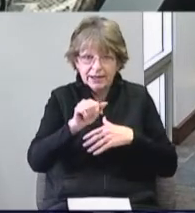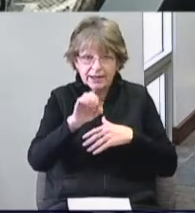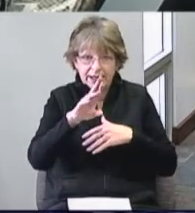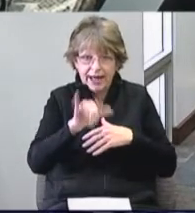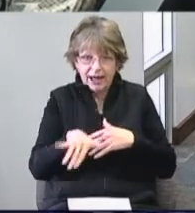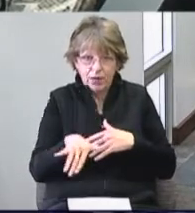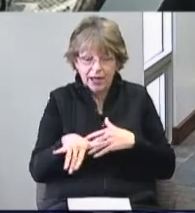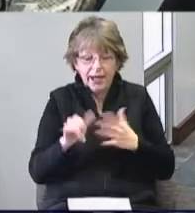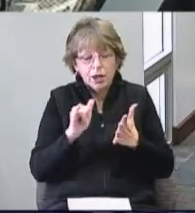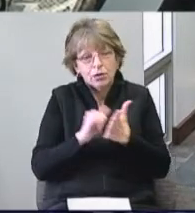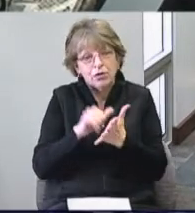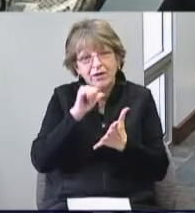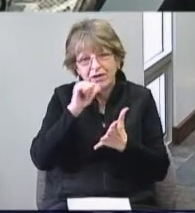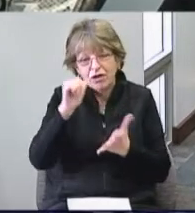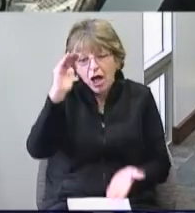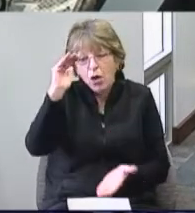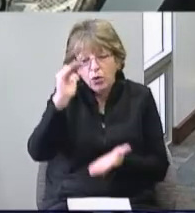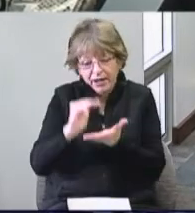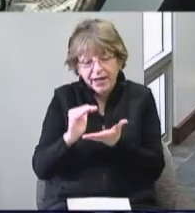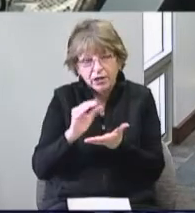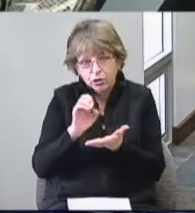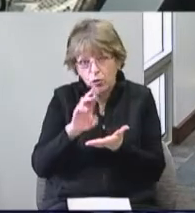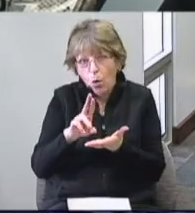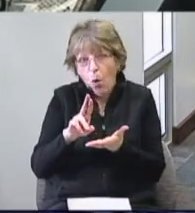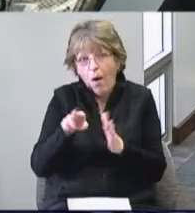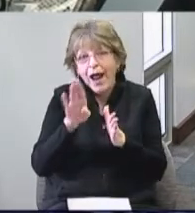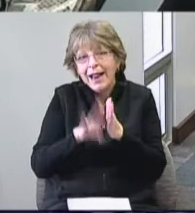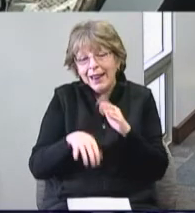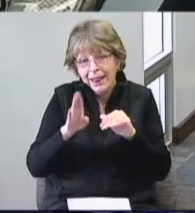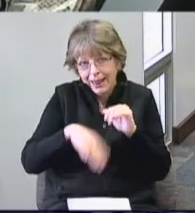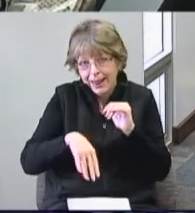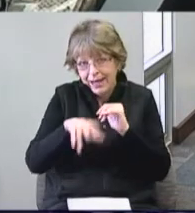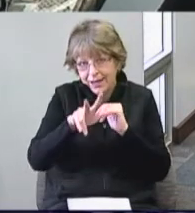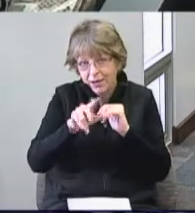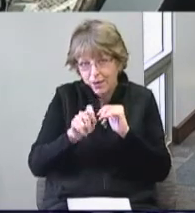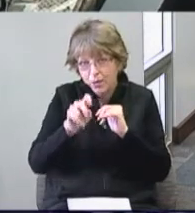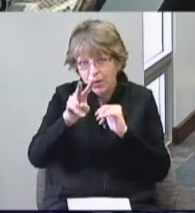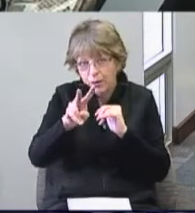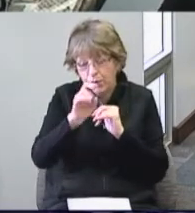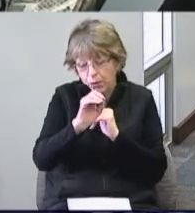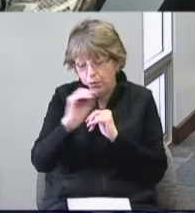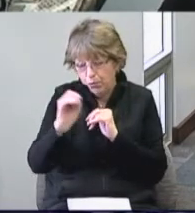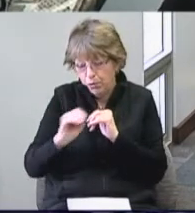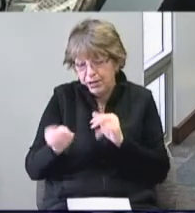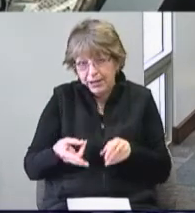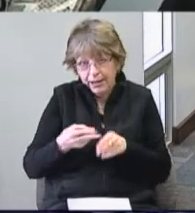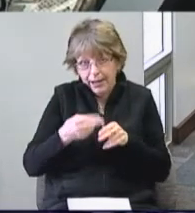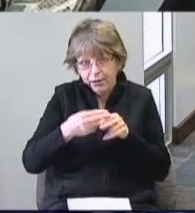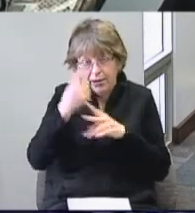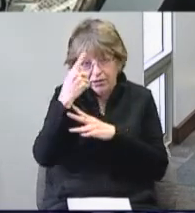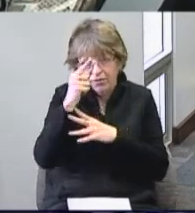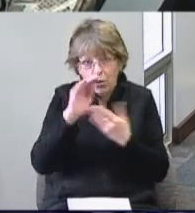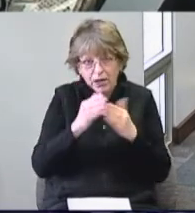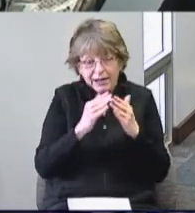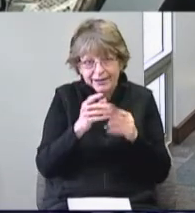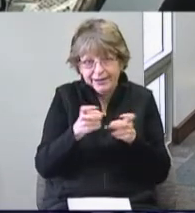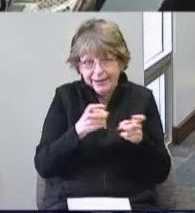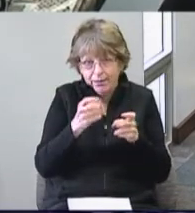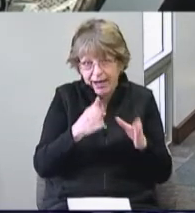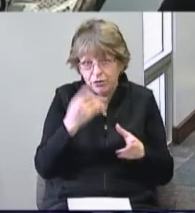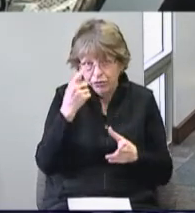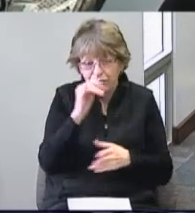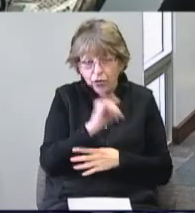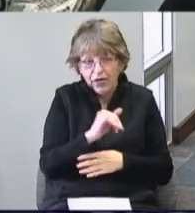overall reduction or resulting in a less than 3.2% increase for the city manager for this particular